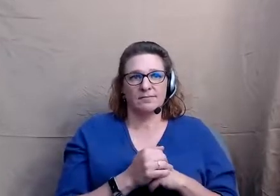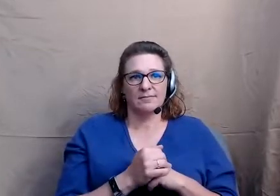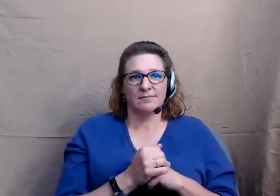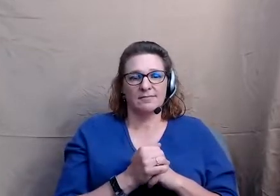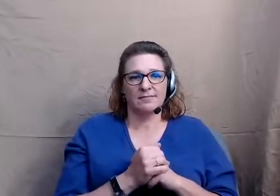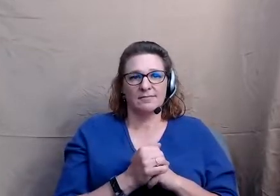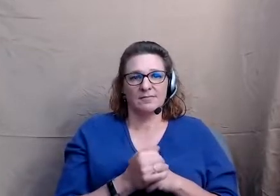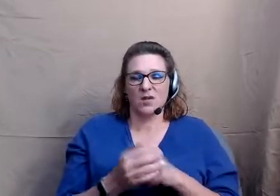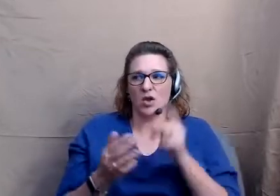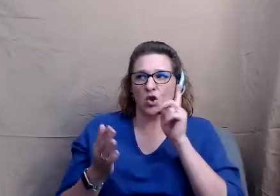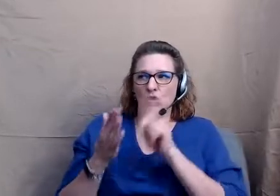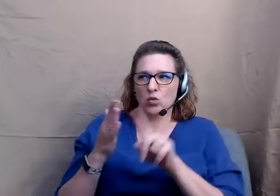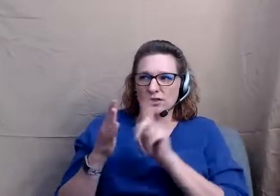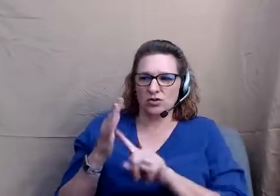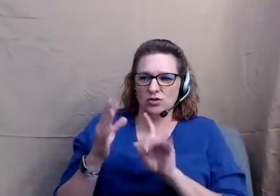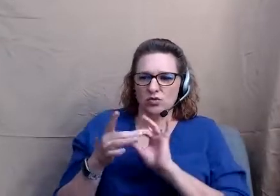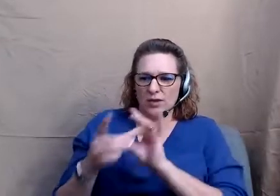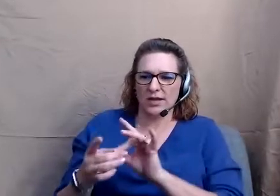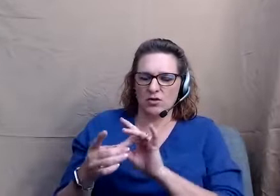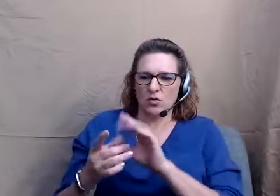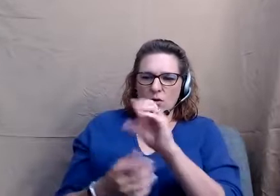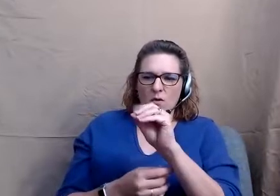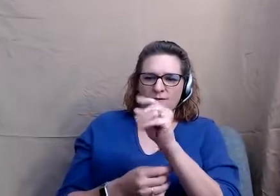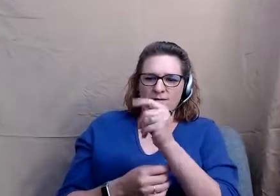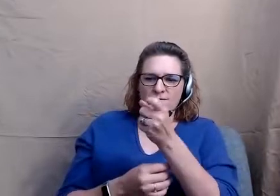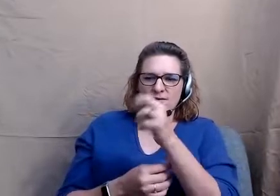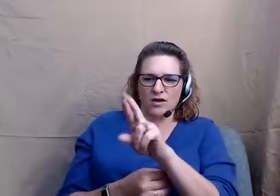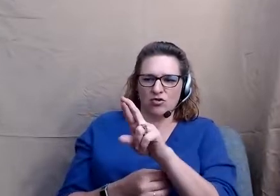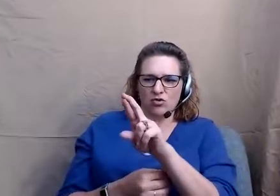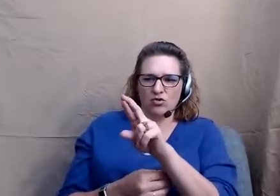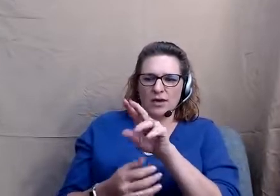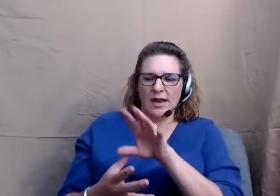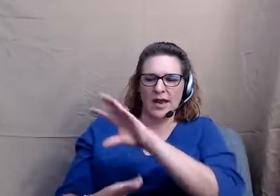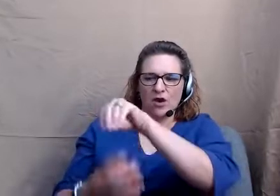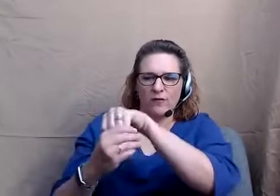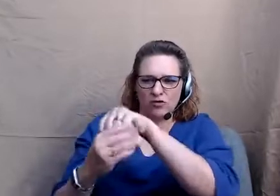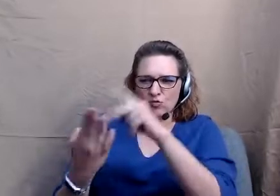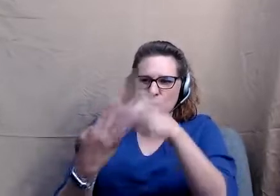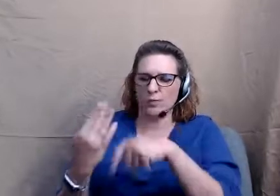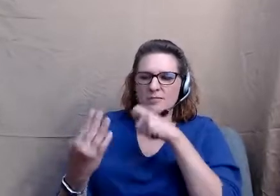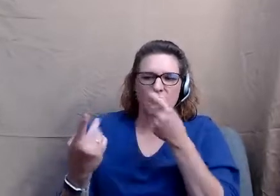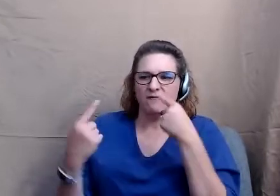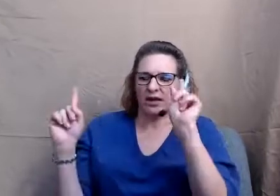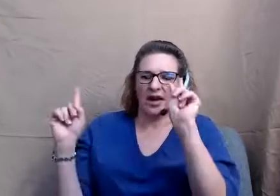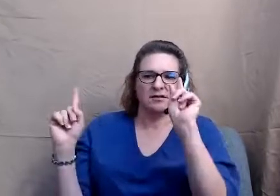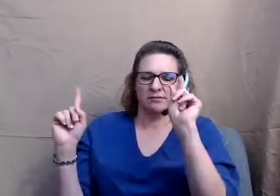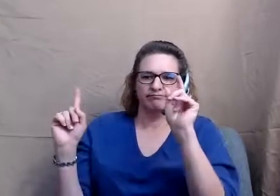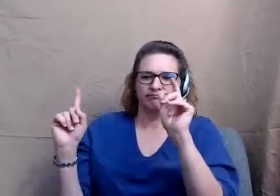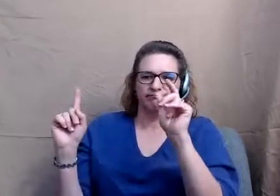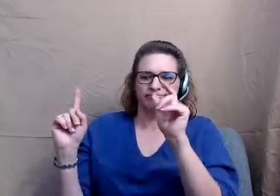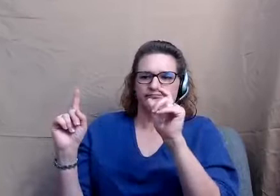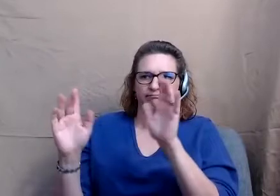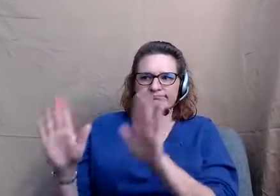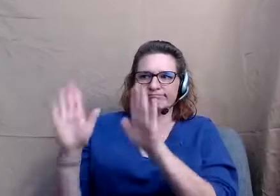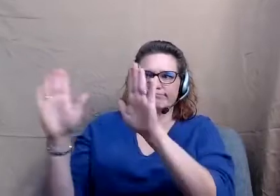The research on offender intervention programs is not fantastic, but I think that there are programs